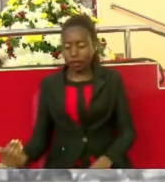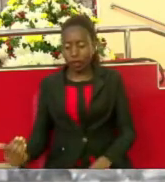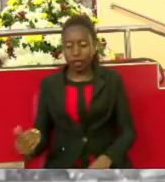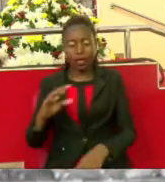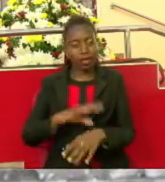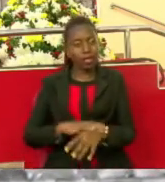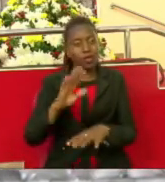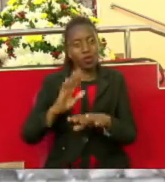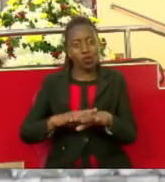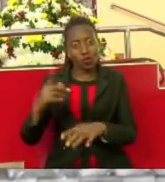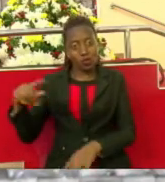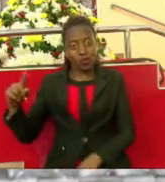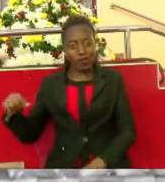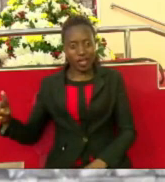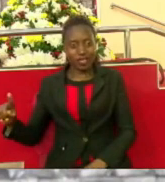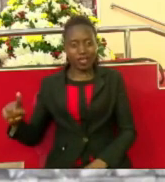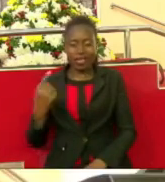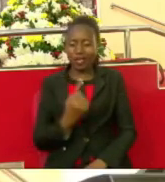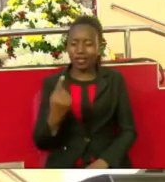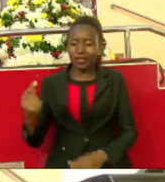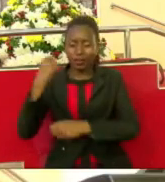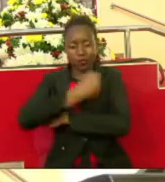schools will be eager to take that child.